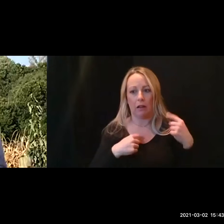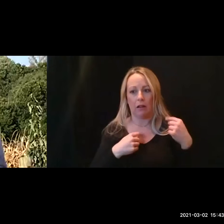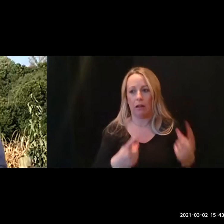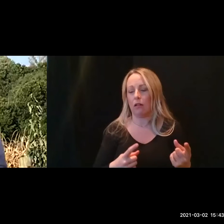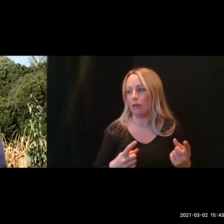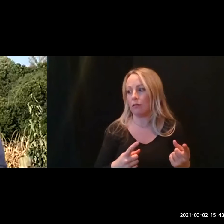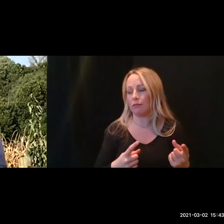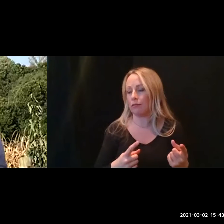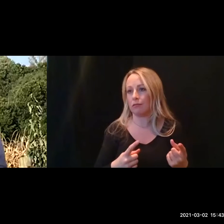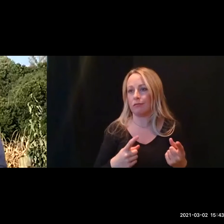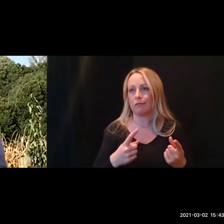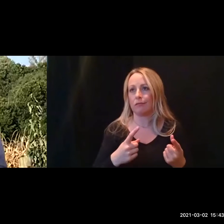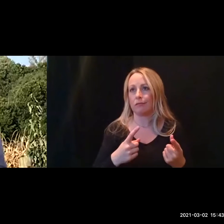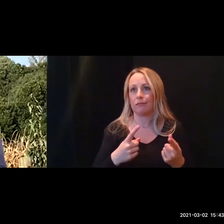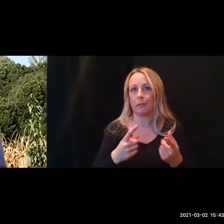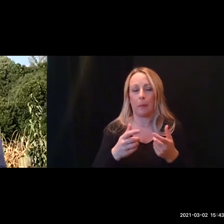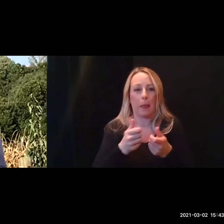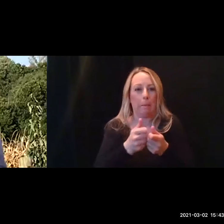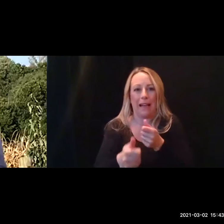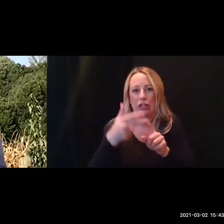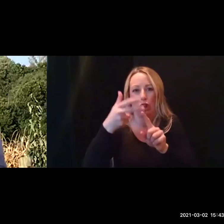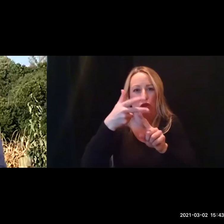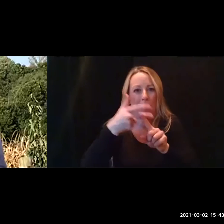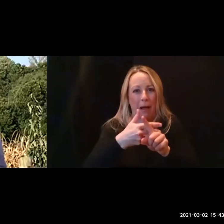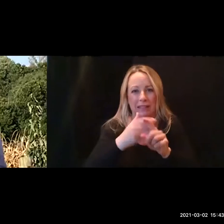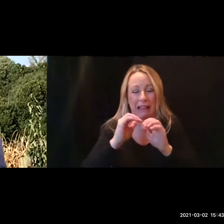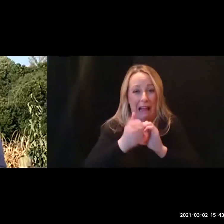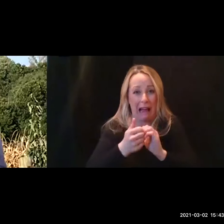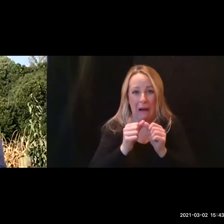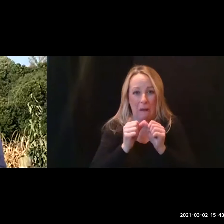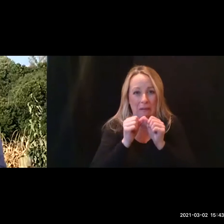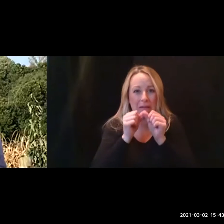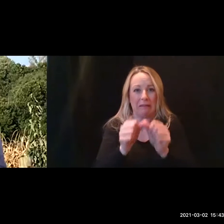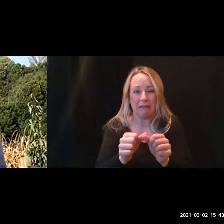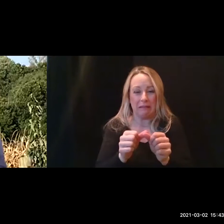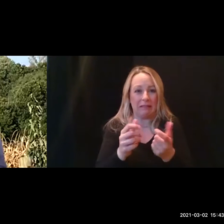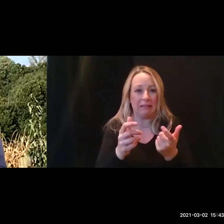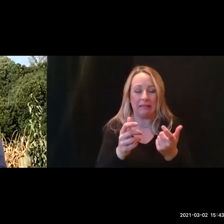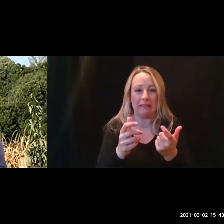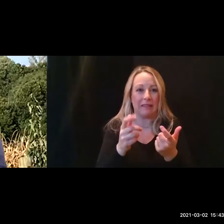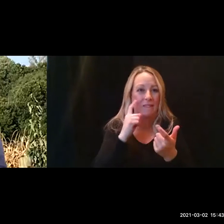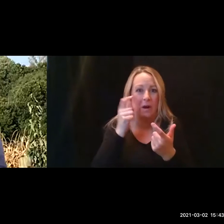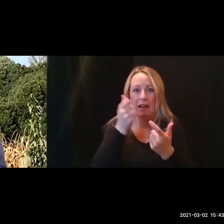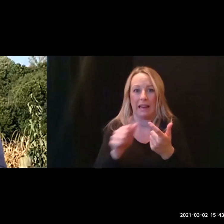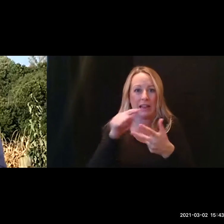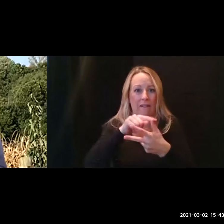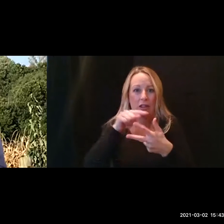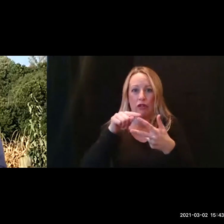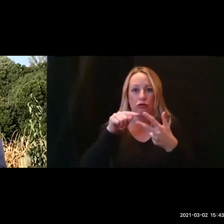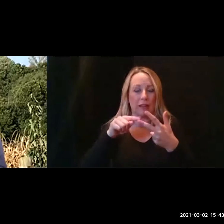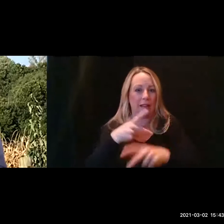months about the duration of immunity from any of the three current